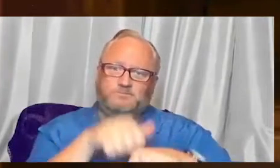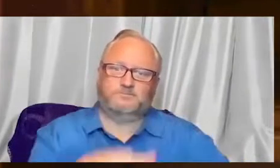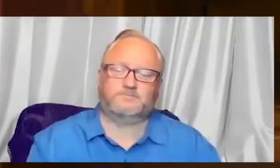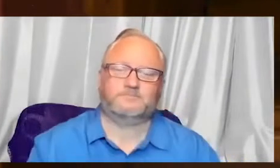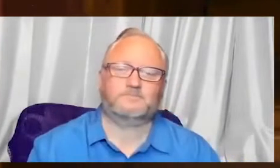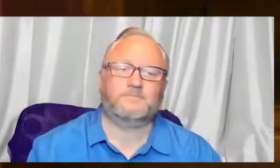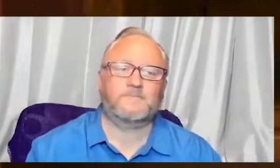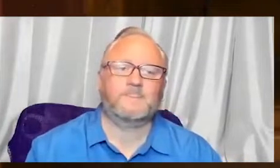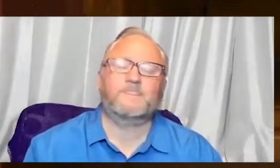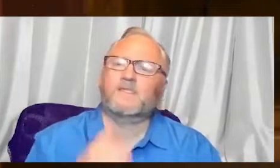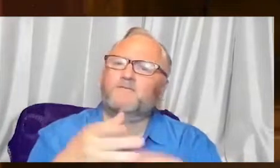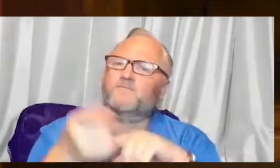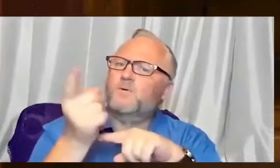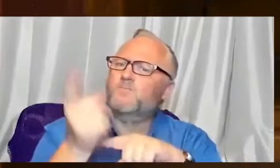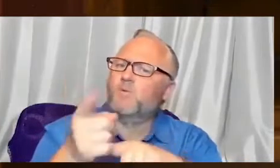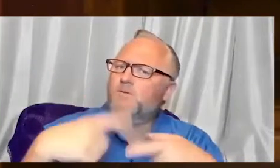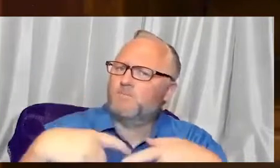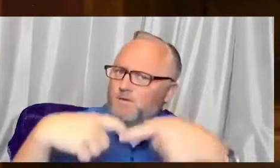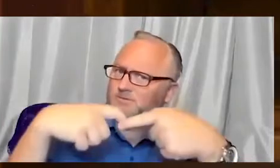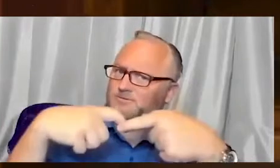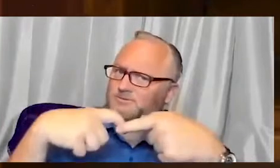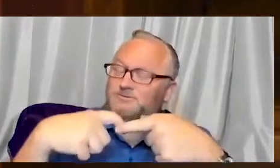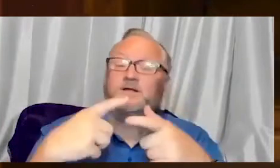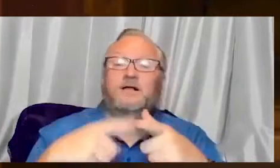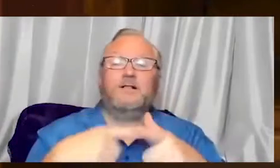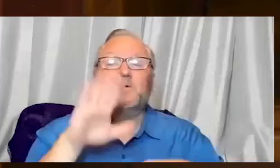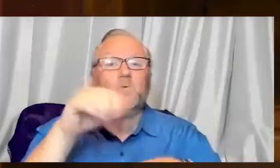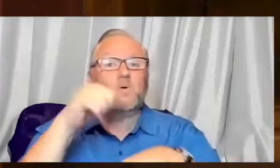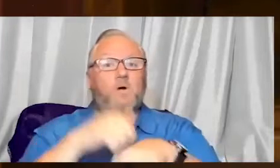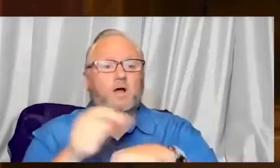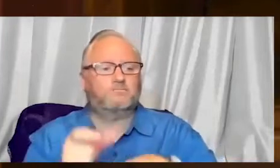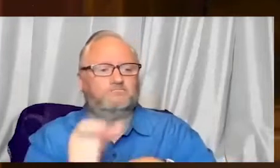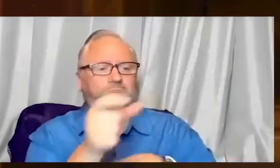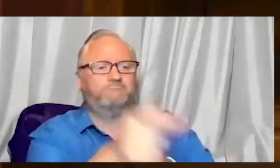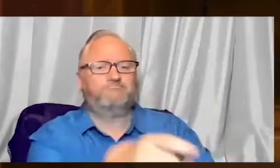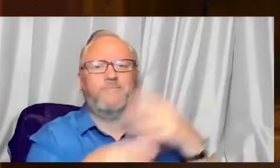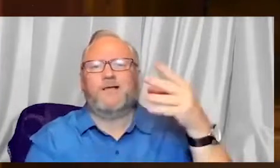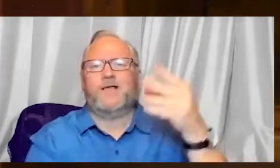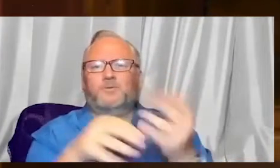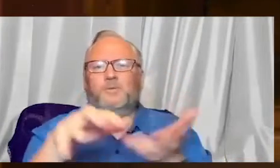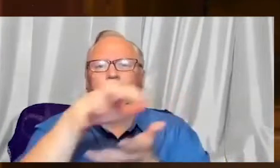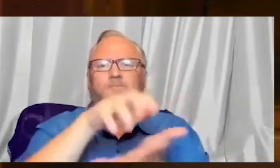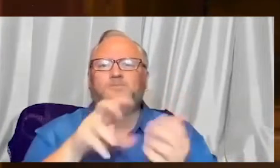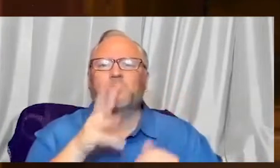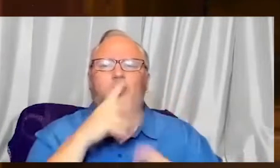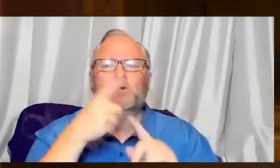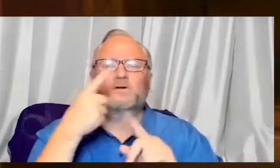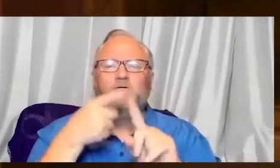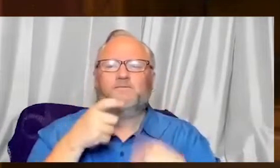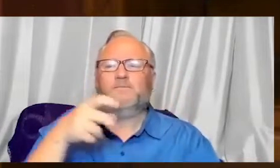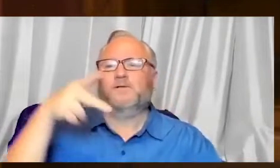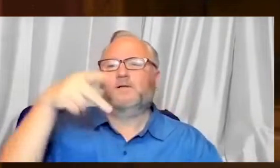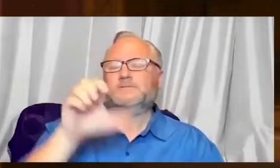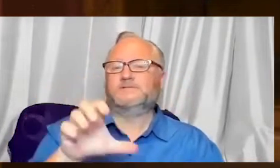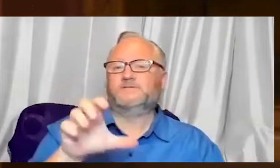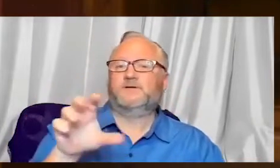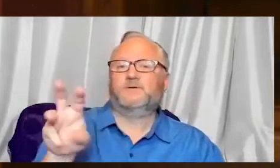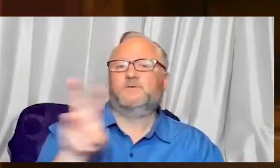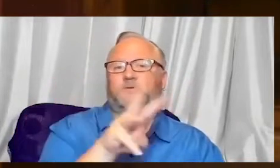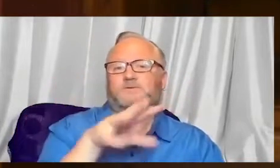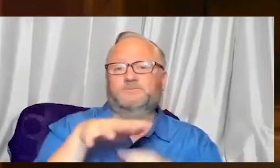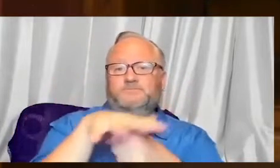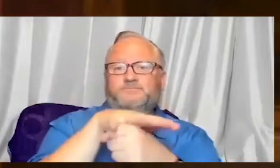After a moment's pause, add your stone to the mingled waters of the Pacific Western